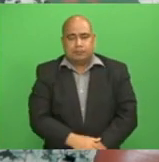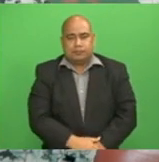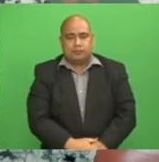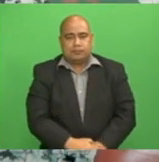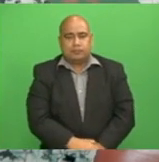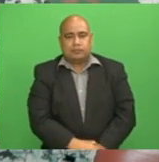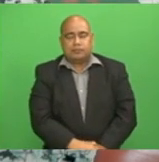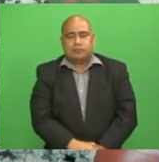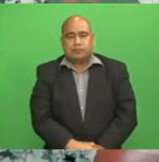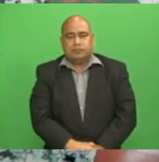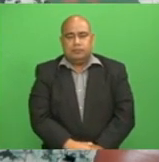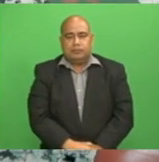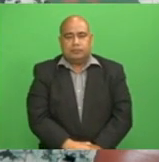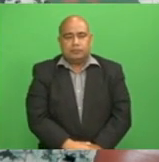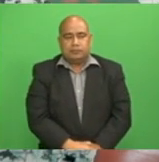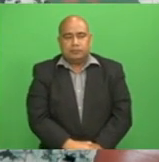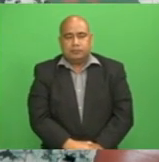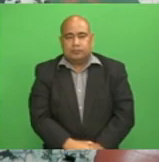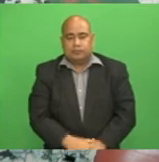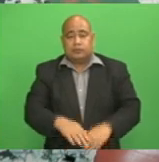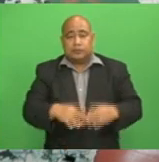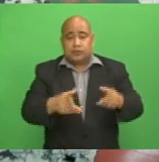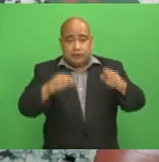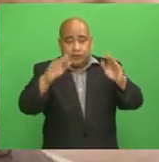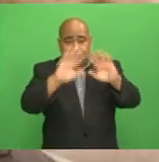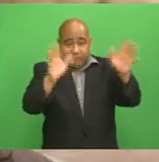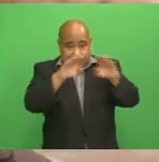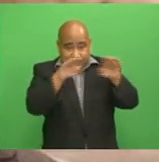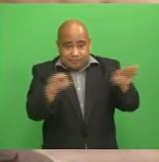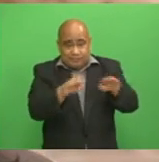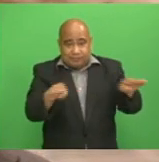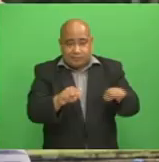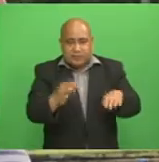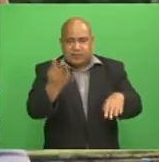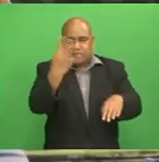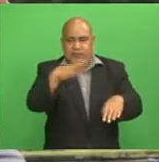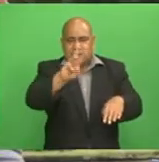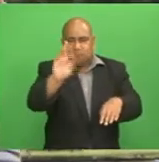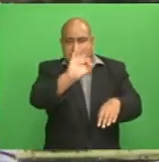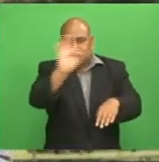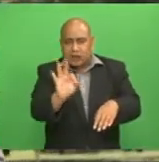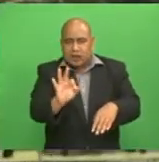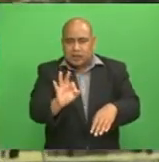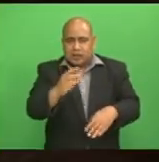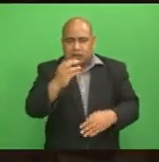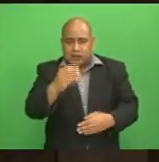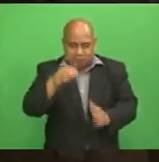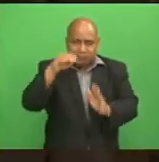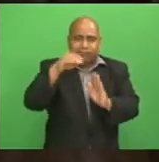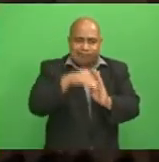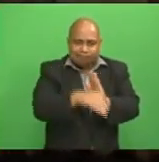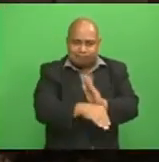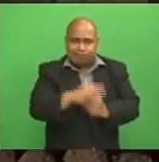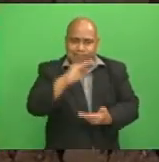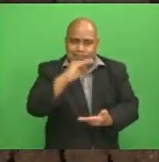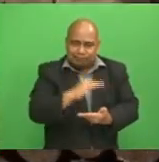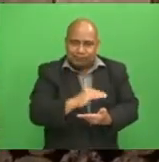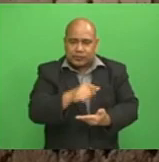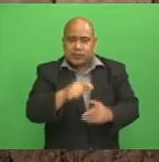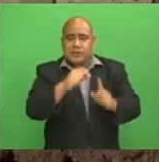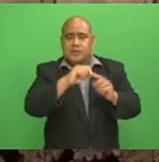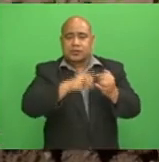The pine, that's by 43% actually. Permanent Secretary for Forests Pen Embali Nambuli says to keep the industry